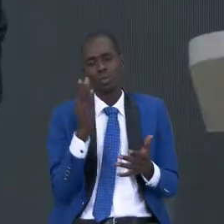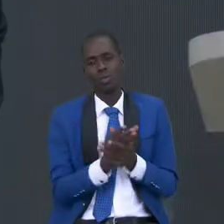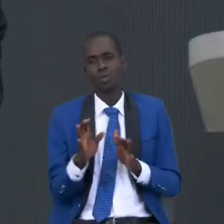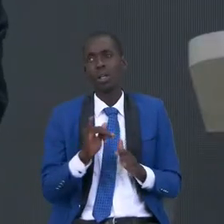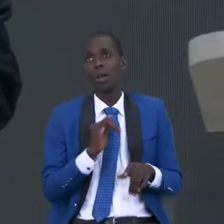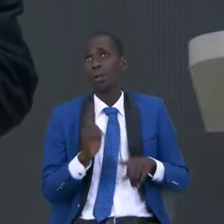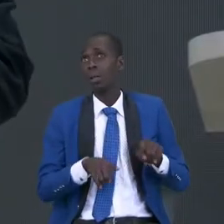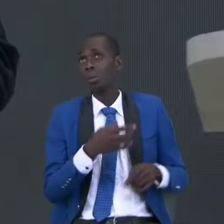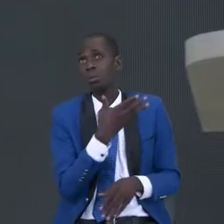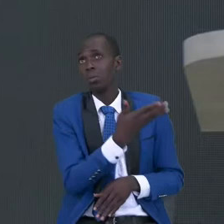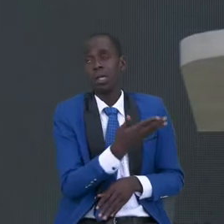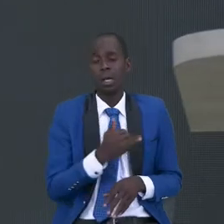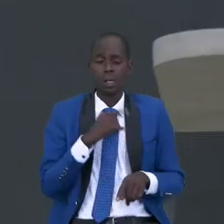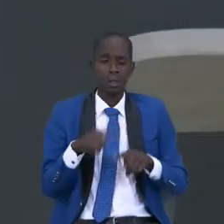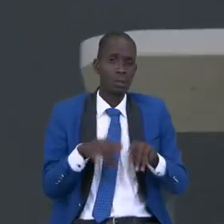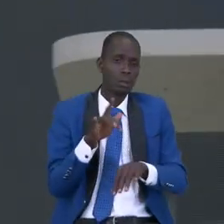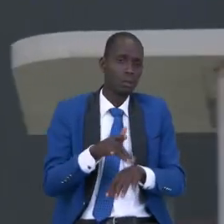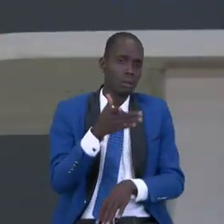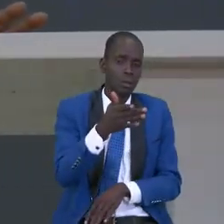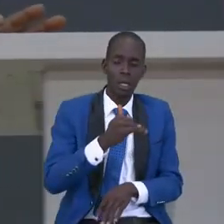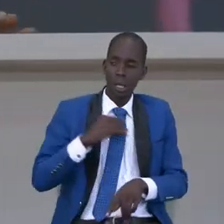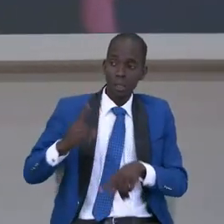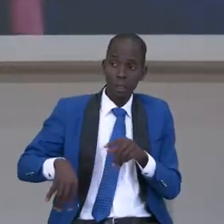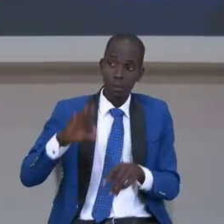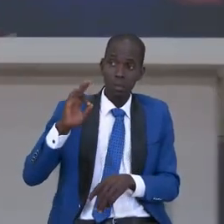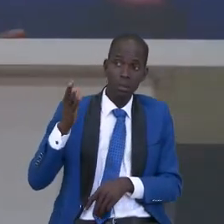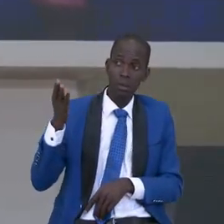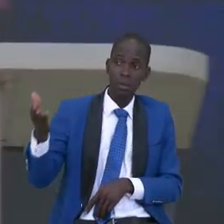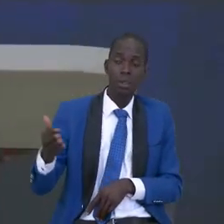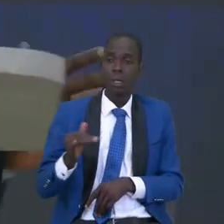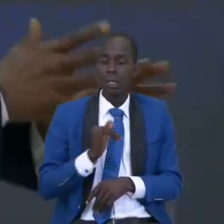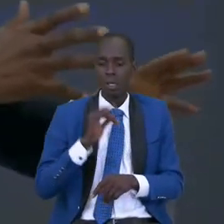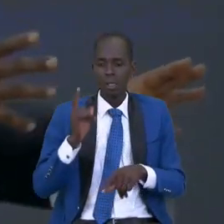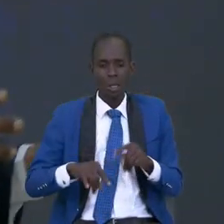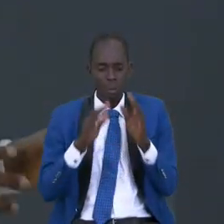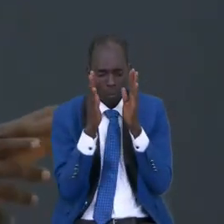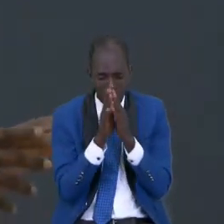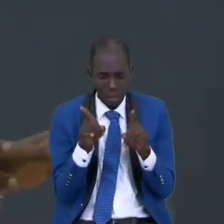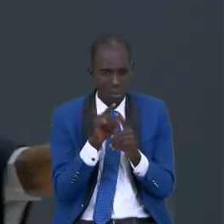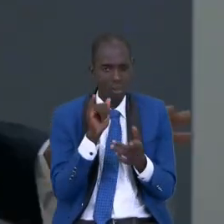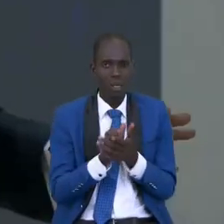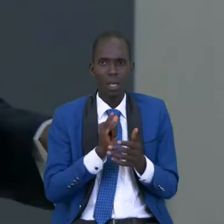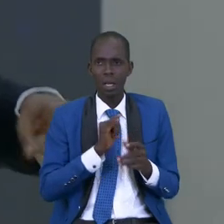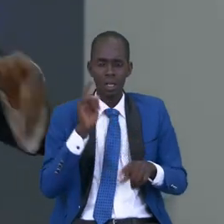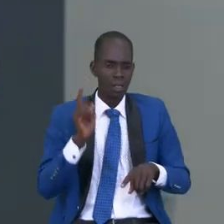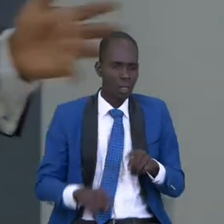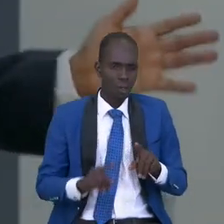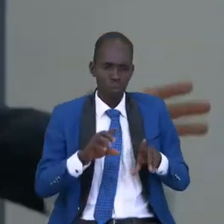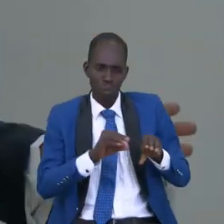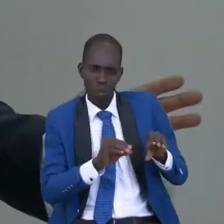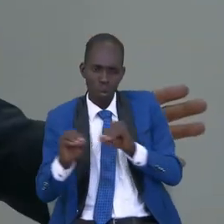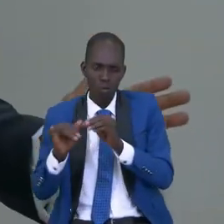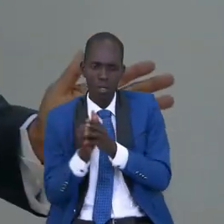I can't touch that one, I can't preach that, I can't pray like that, I can't move that way. All